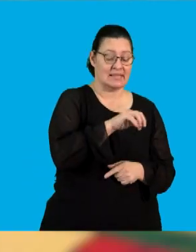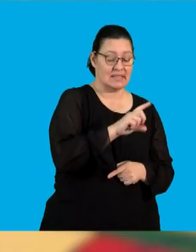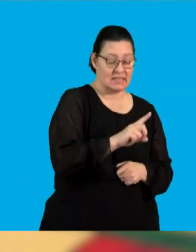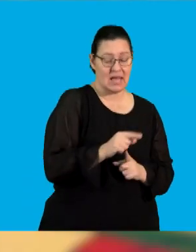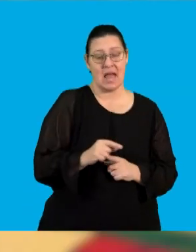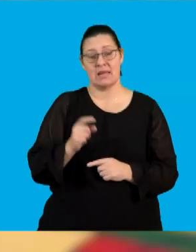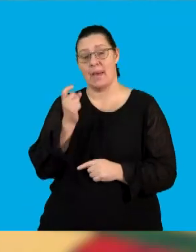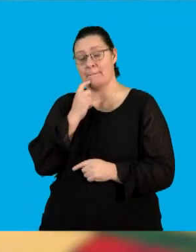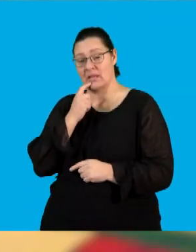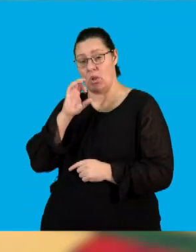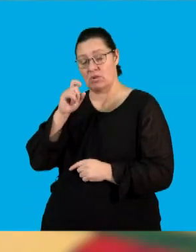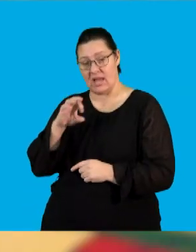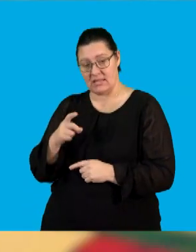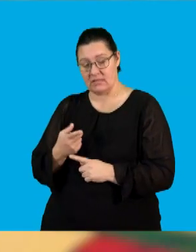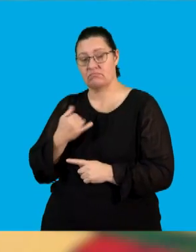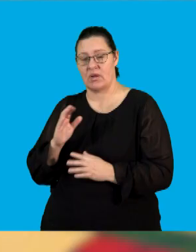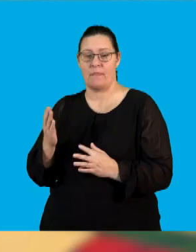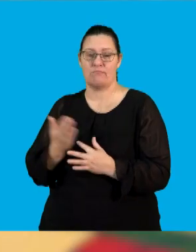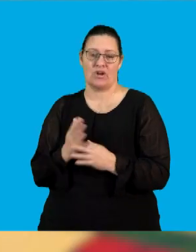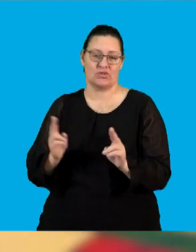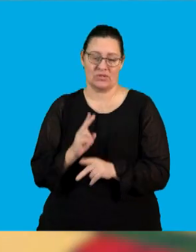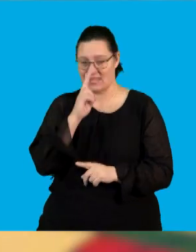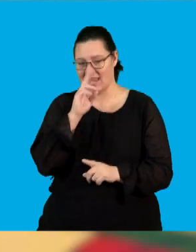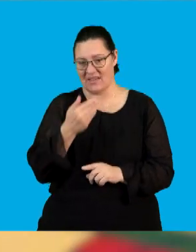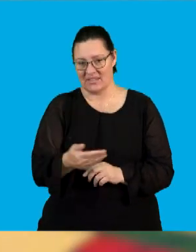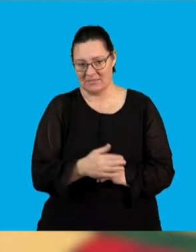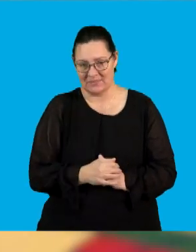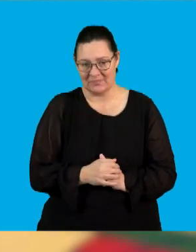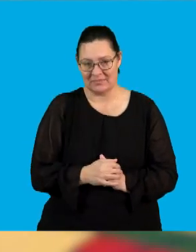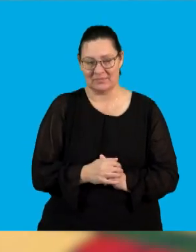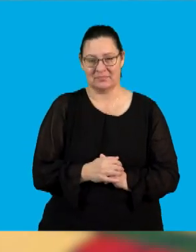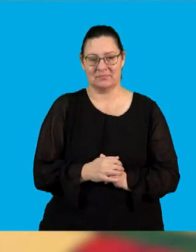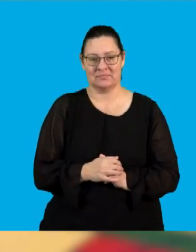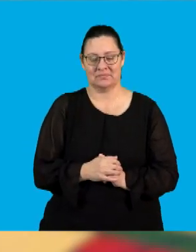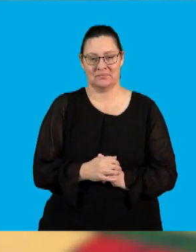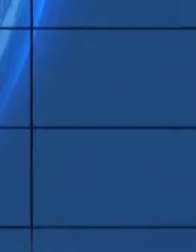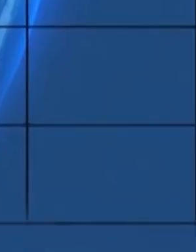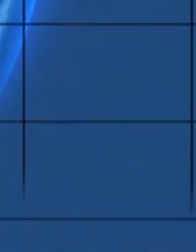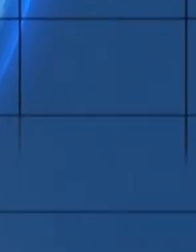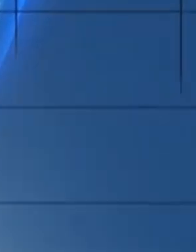reaction between acid and metal oxide, we're just going to go a quick short break, and I will see you just after this.